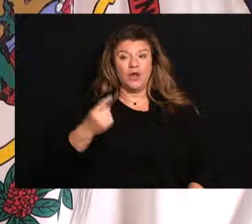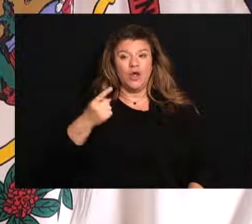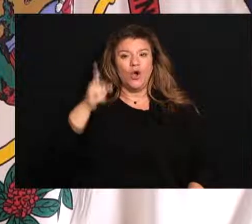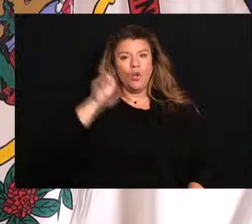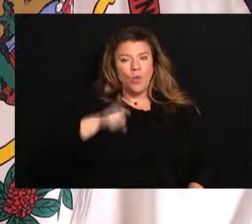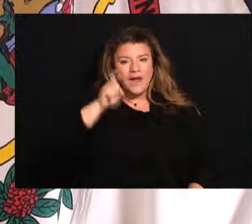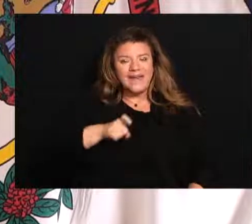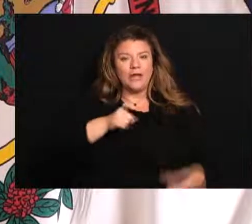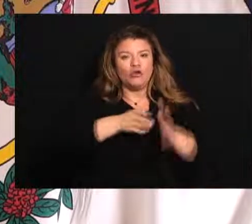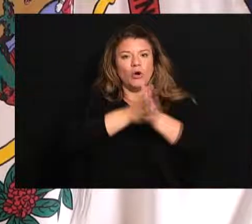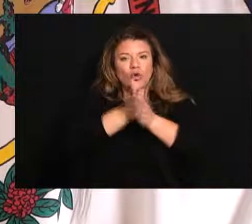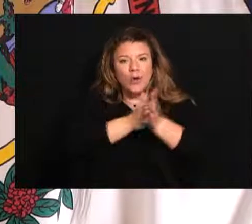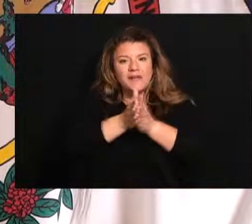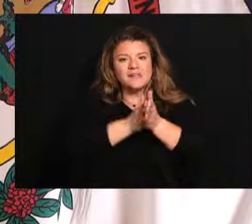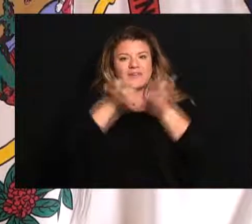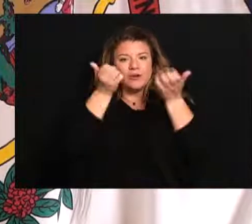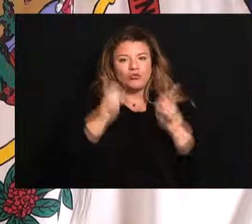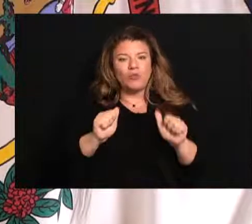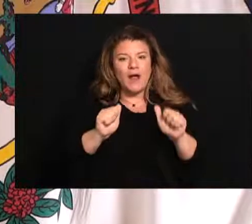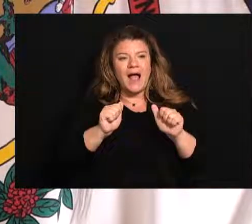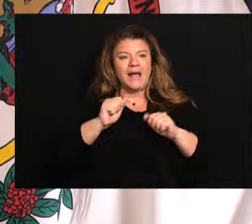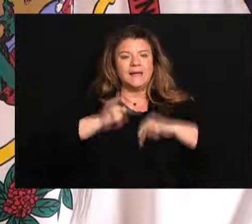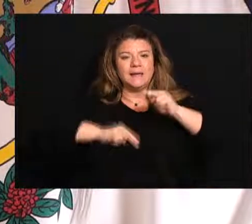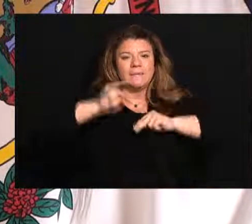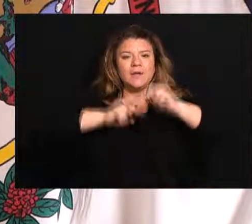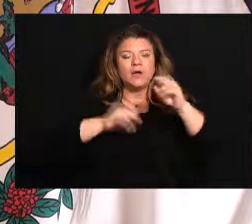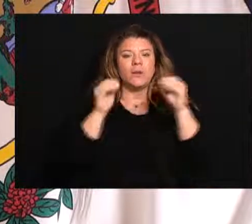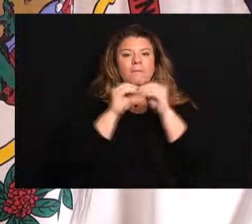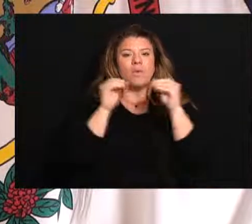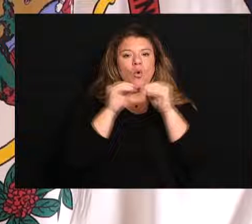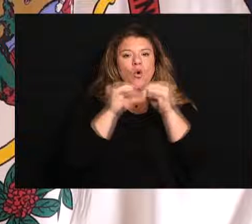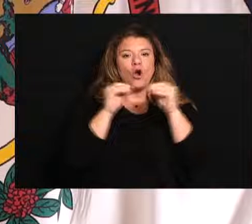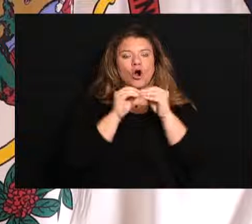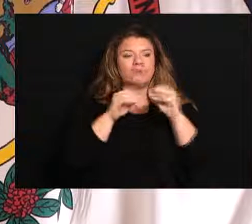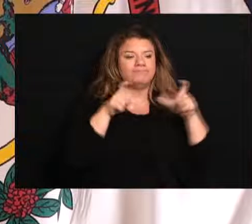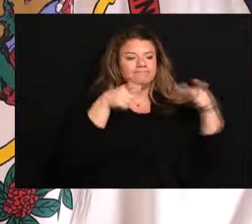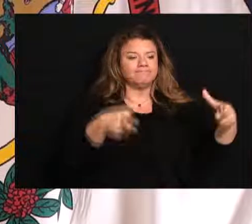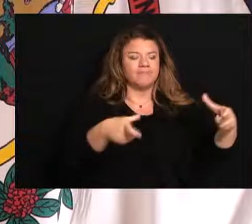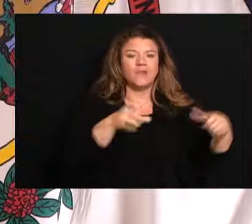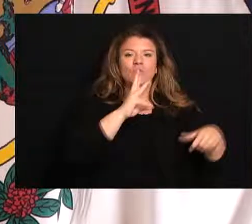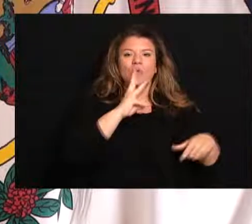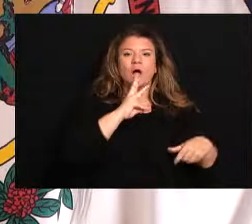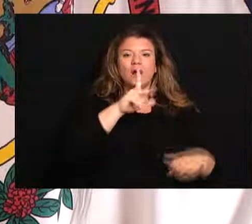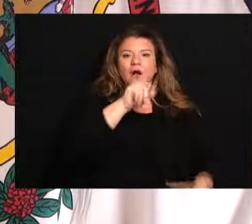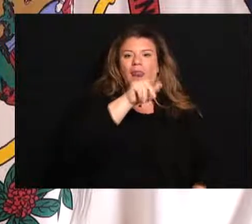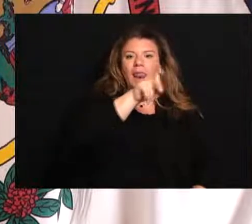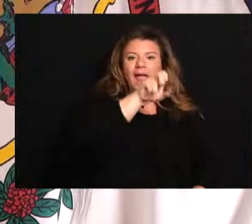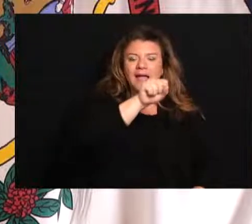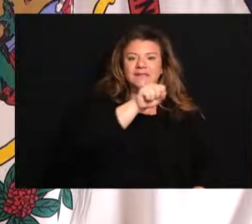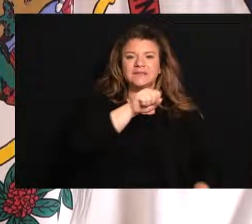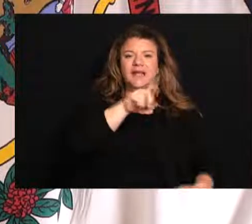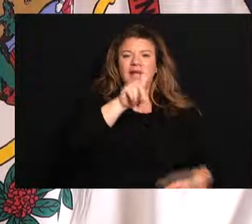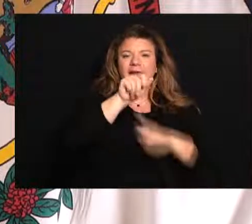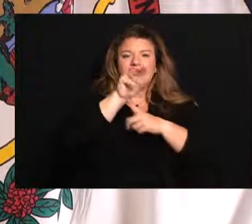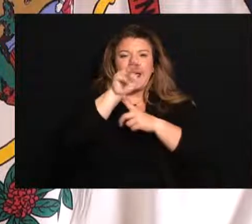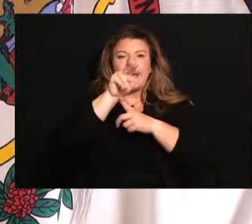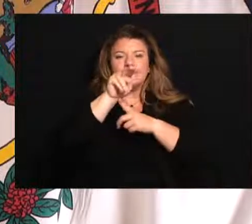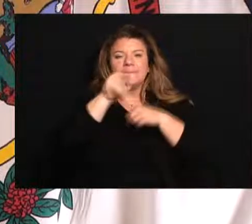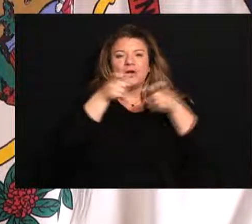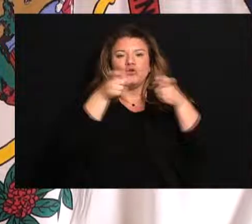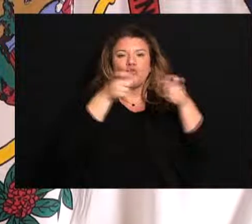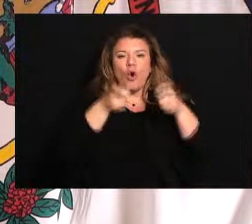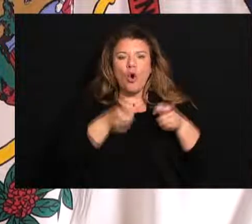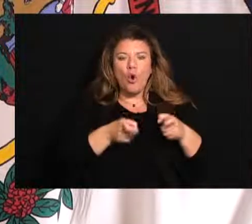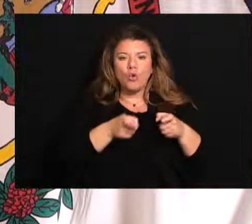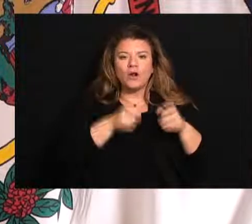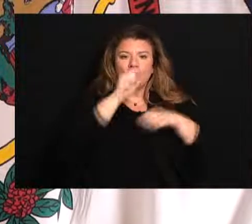aggressively try to build more lakes and dam control structure throughout West Virginia. Without any question, if we could